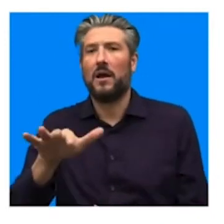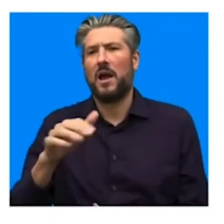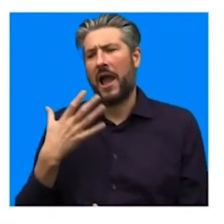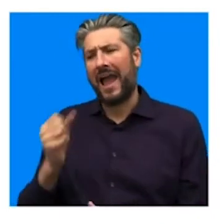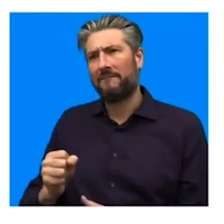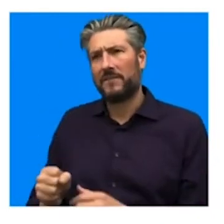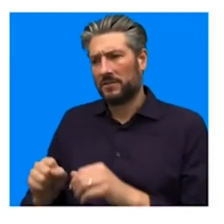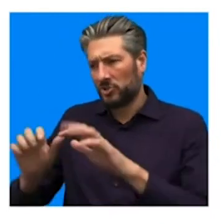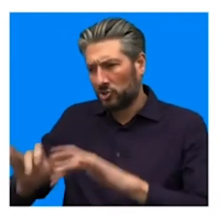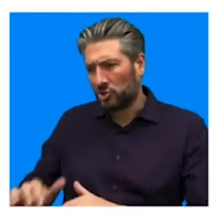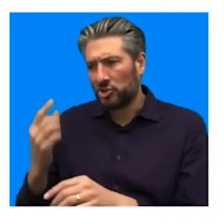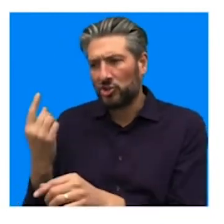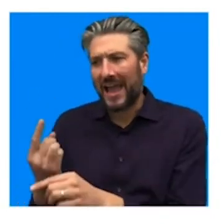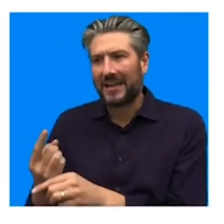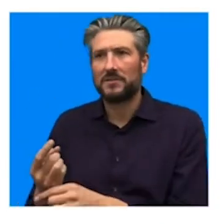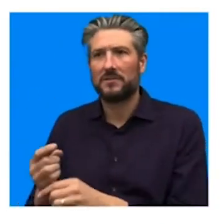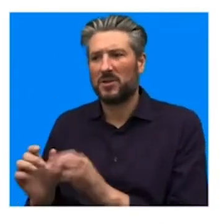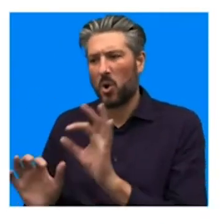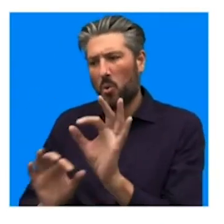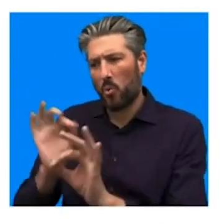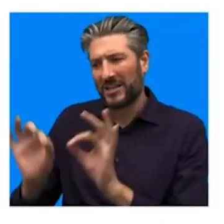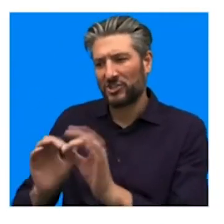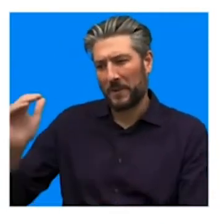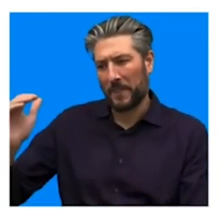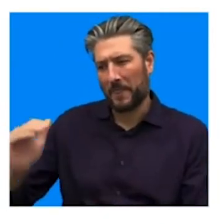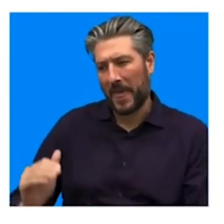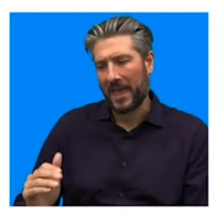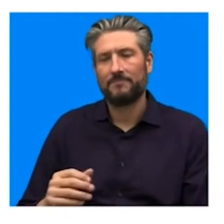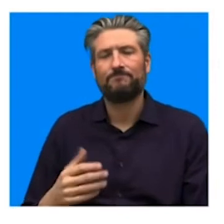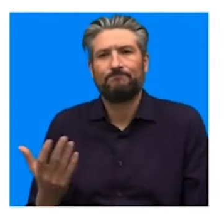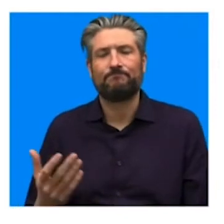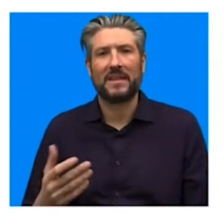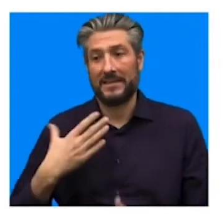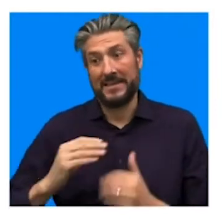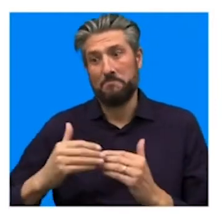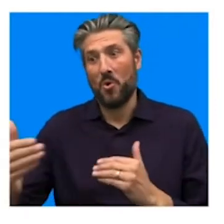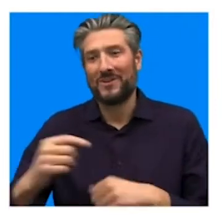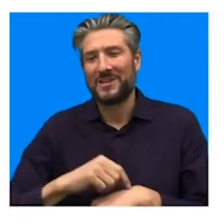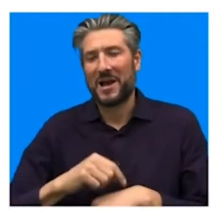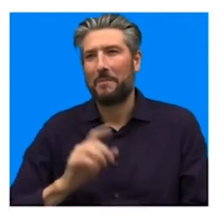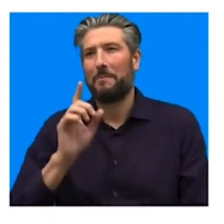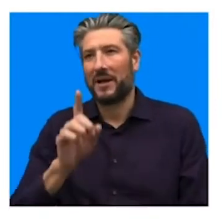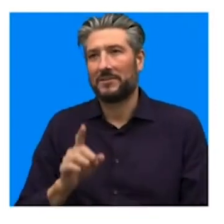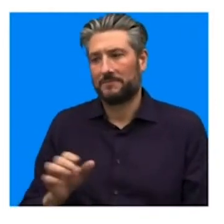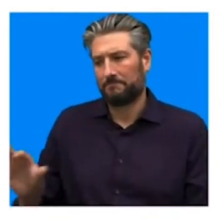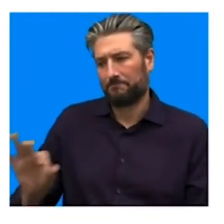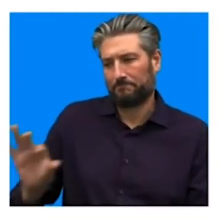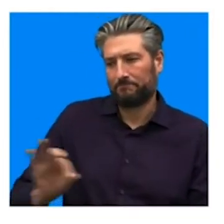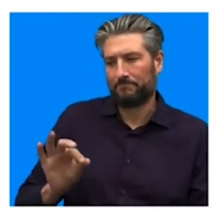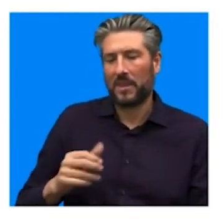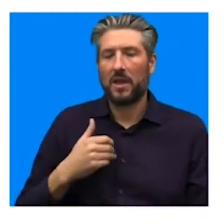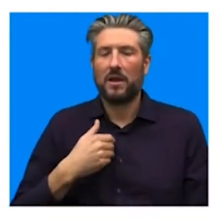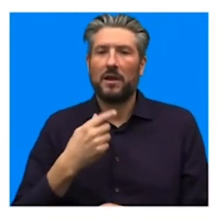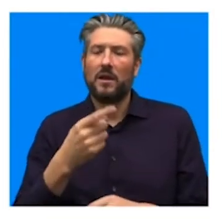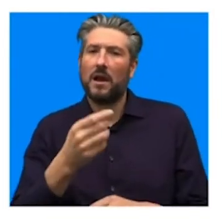are very, very helpful. I wish we had a little bit more time, but I think this is an important question to ask because we've seen a real shift internationally, I